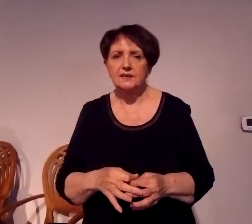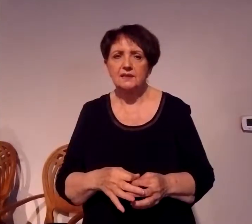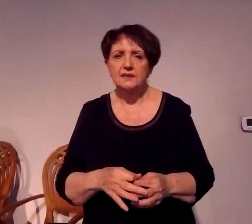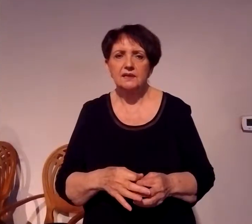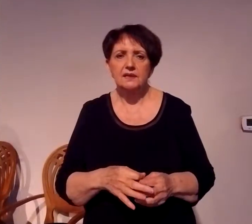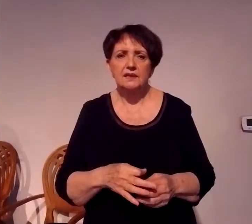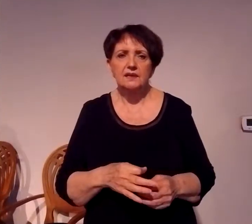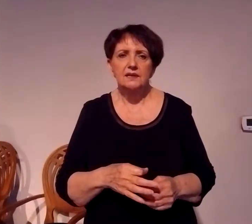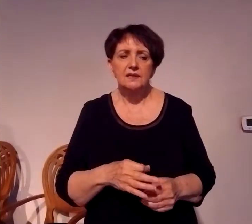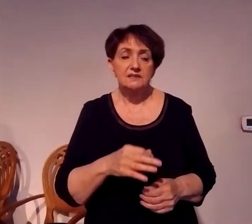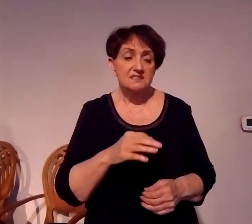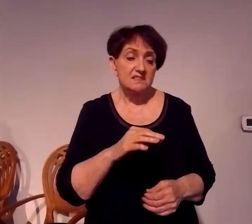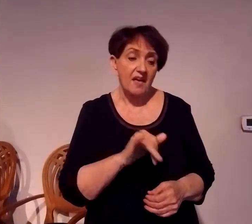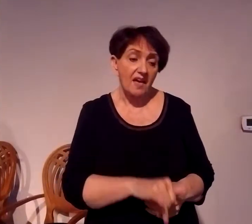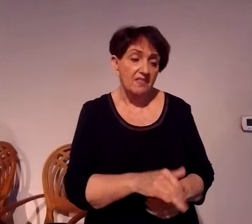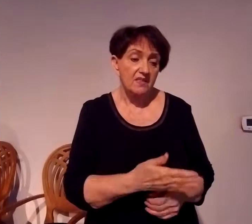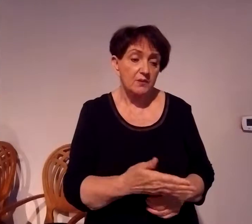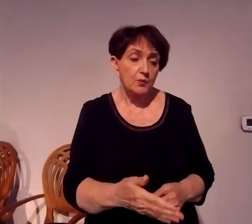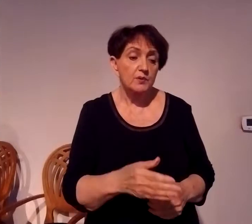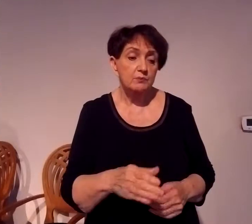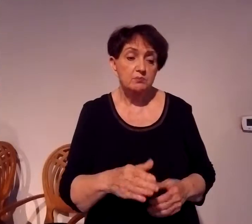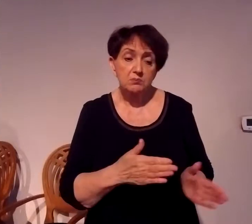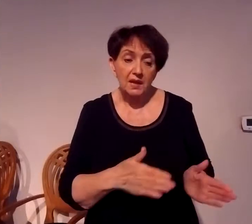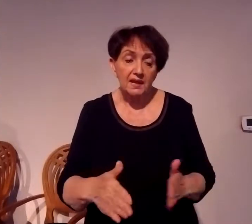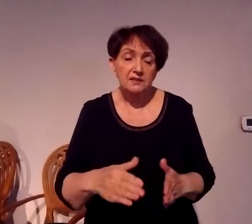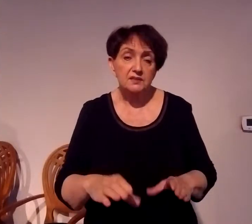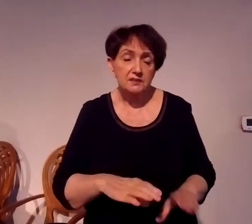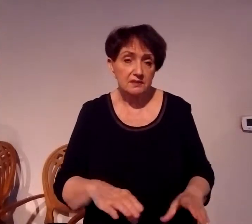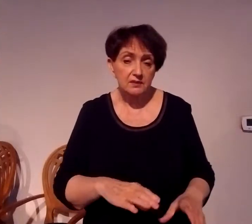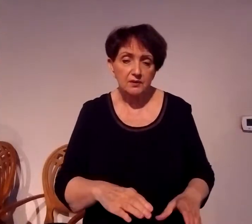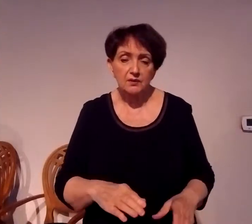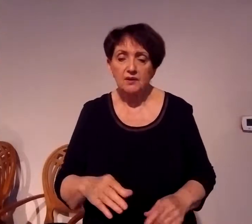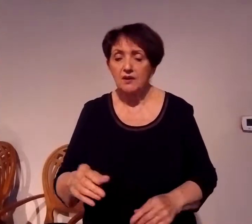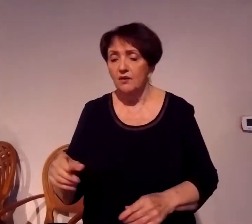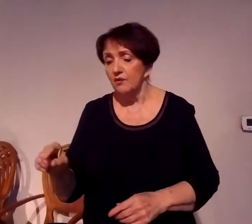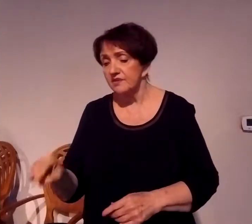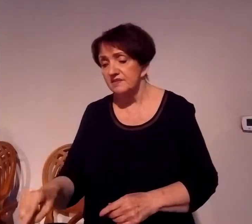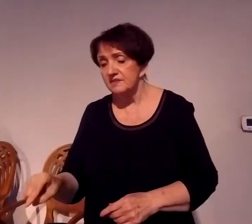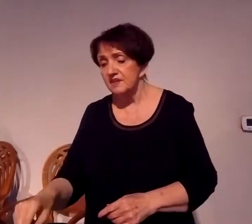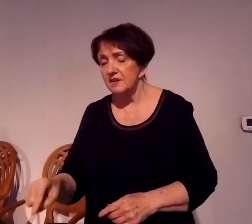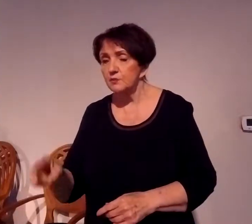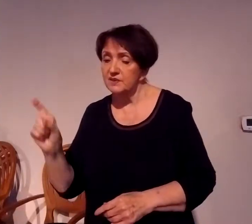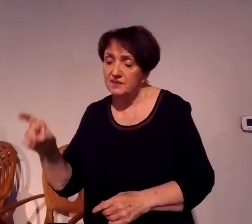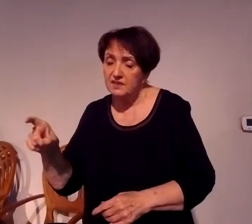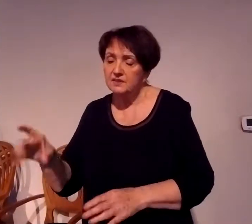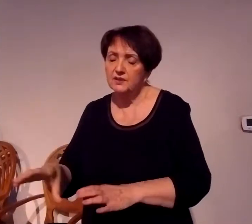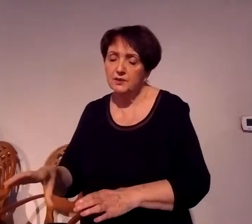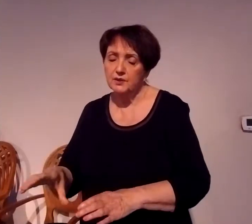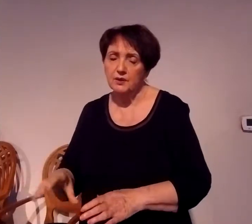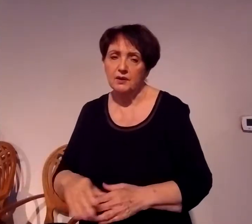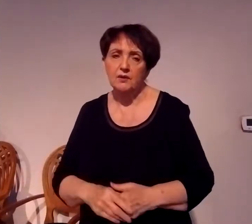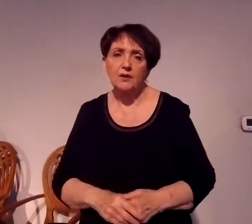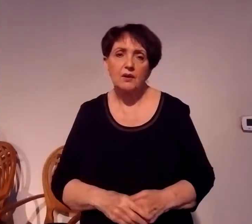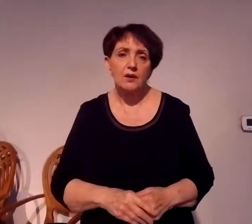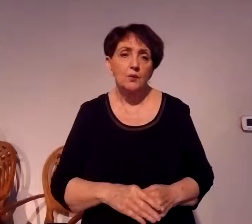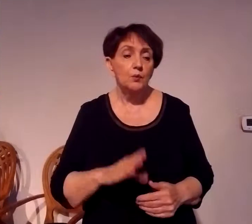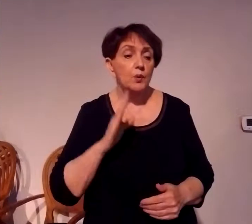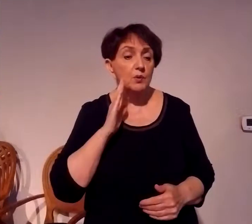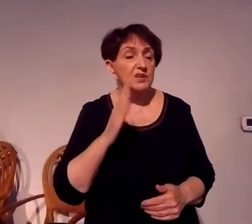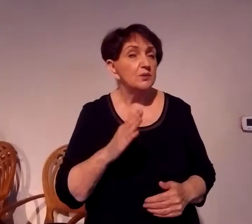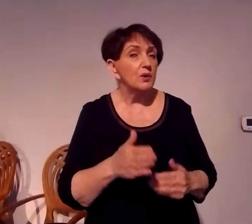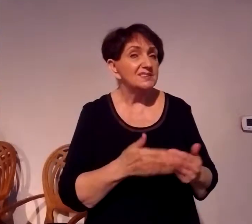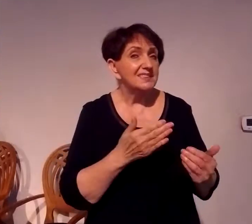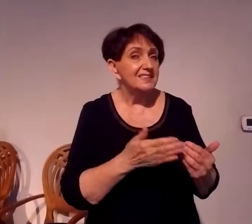to do, or this thing that we forgot to do, or this thing we need to do, are we going to do what's convenient?